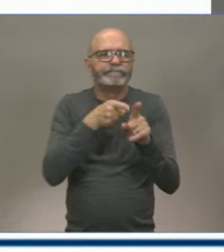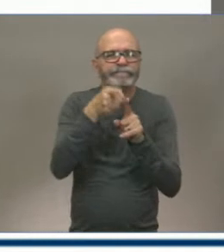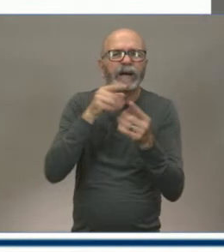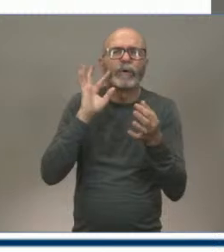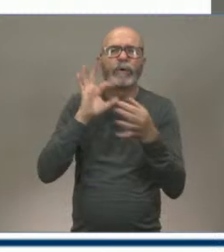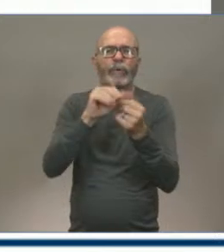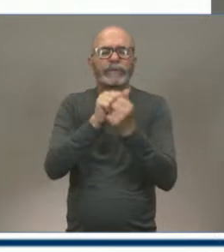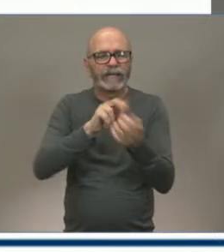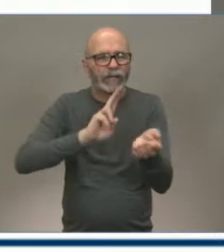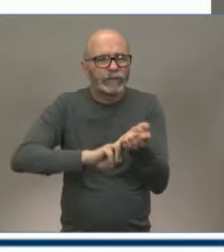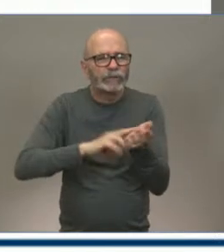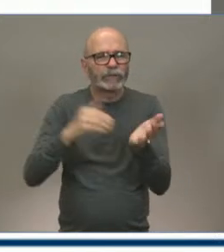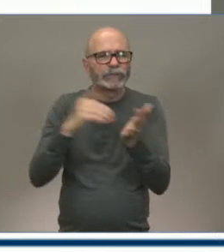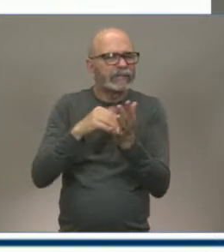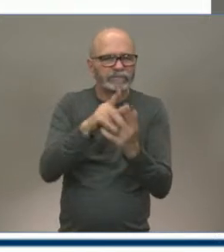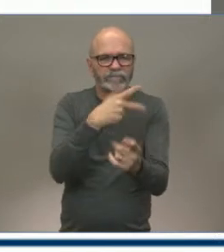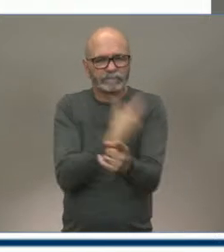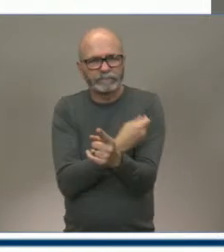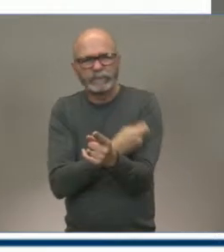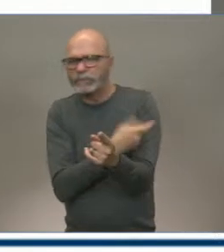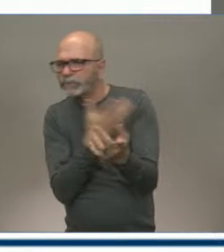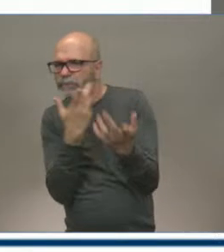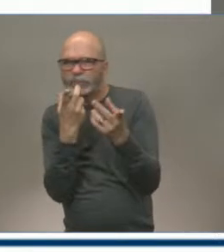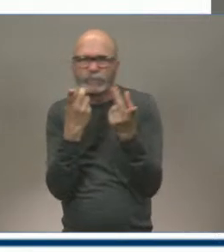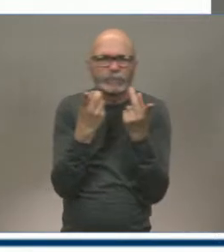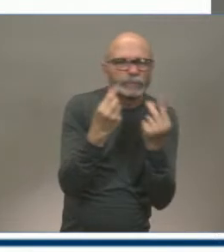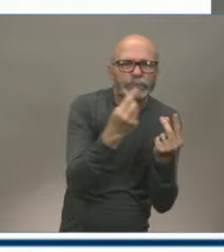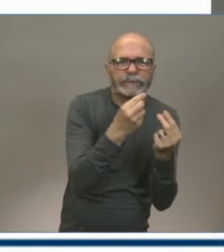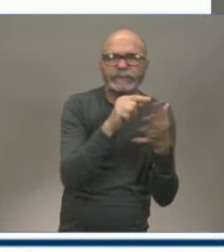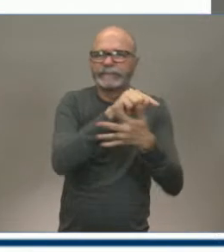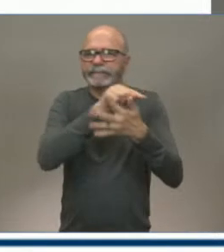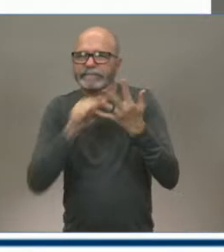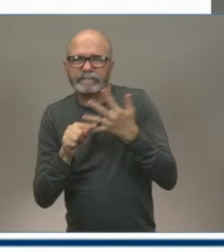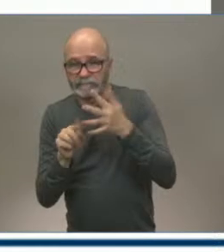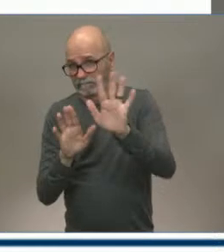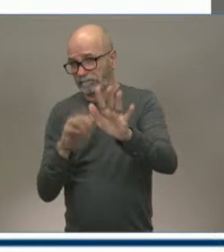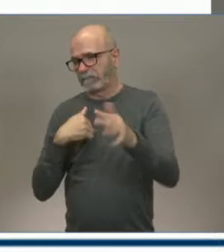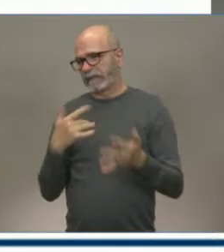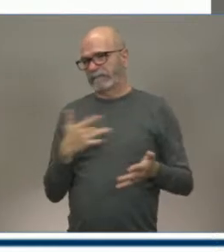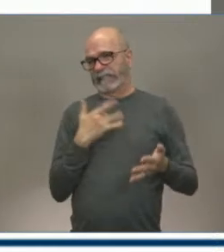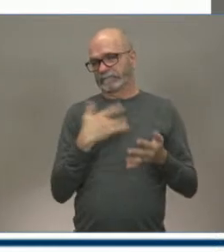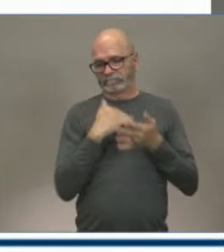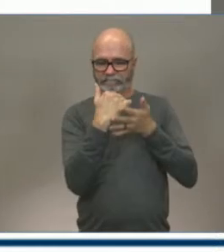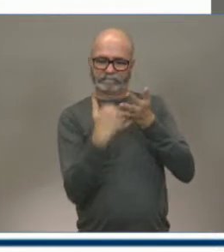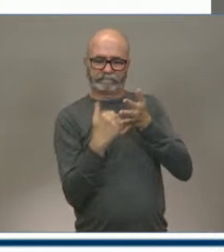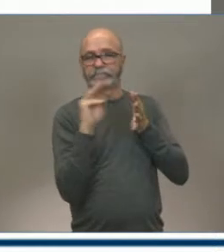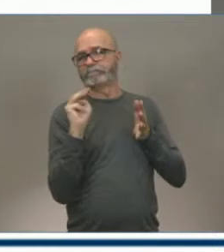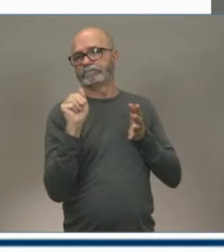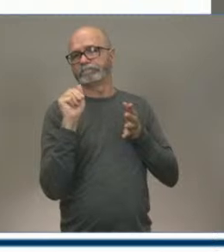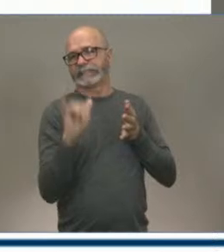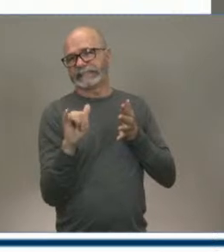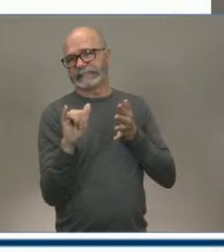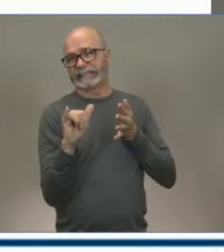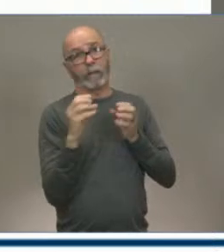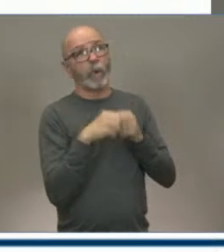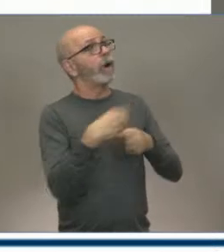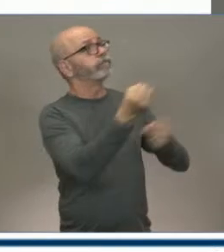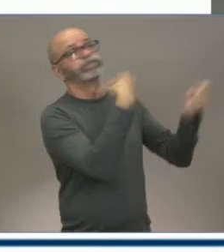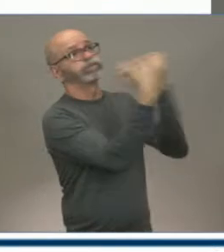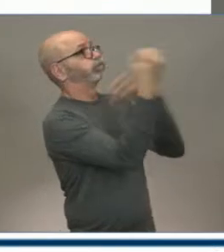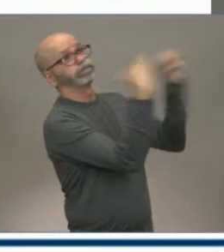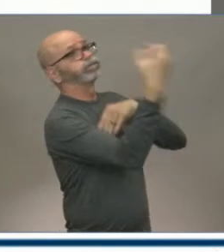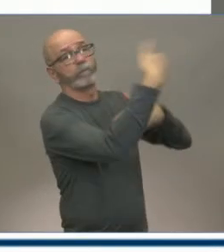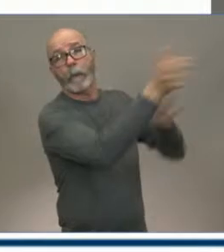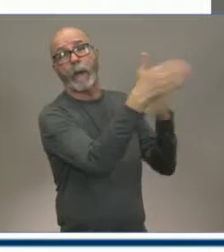just went through in the briefing, it'll be into May when we get much more substantive amounts of vaccine that we have to,